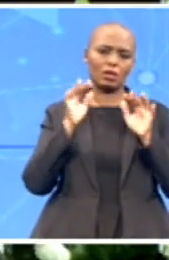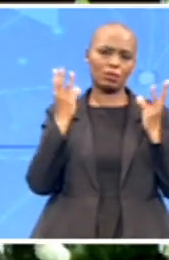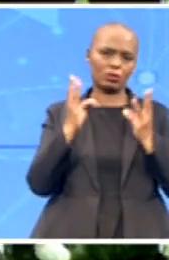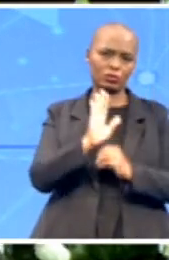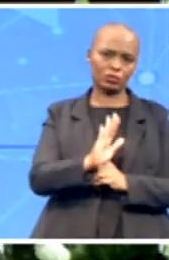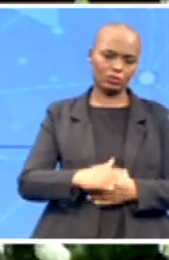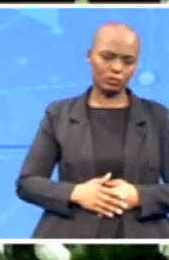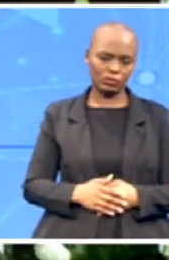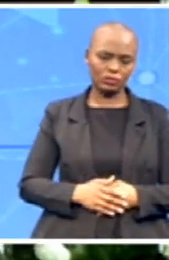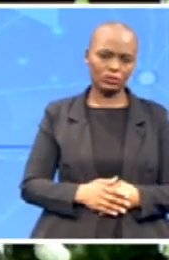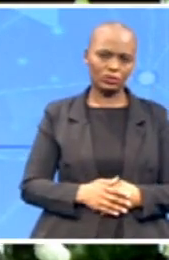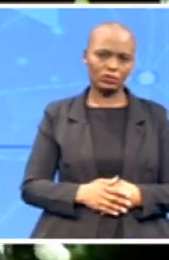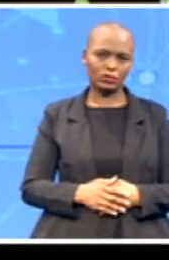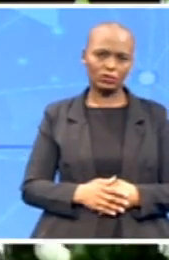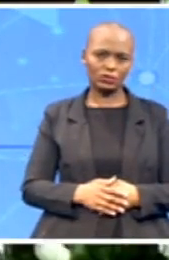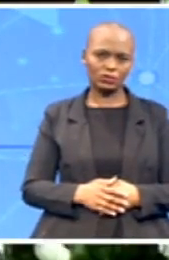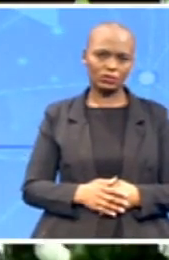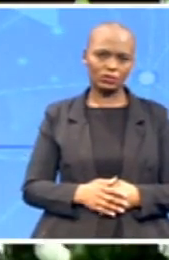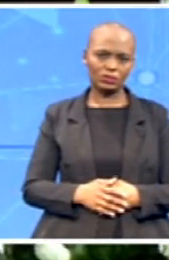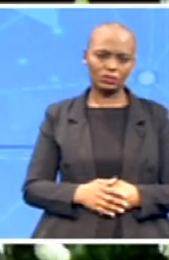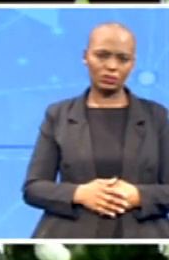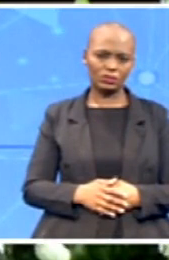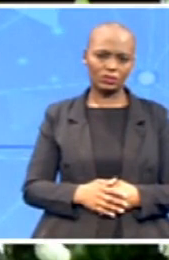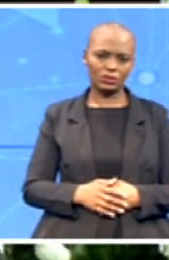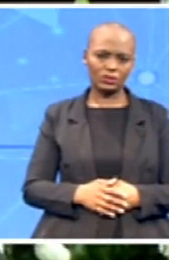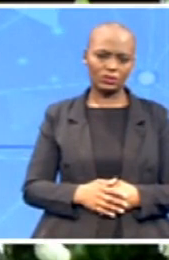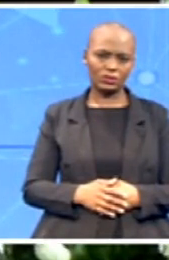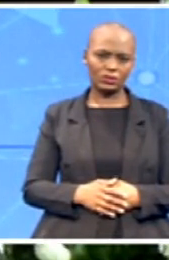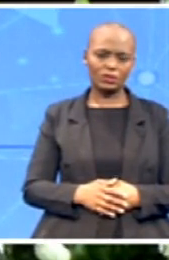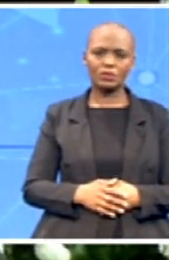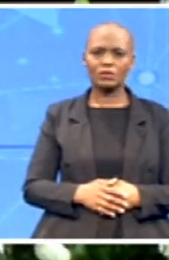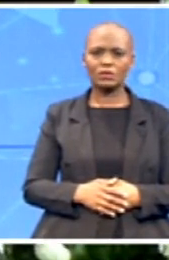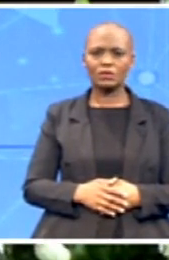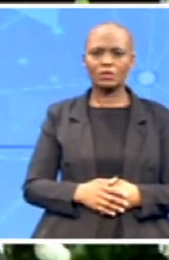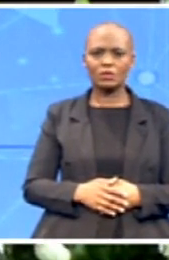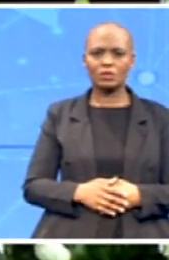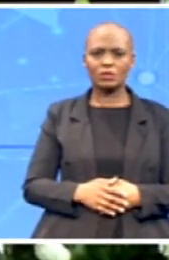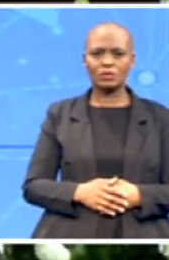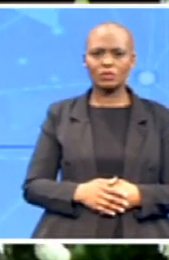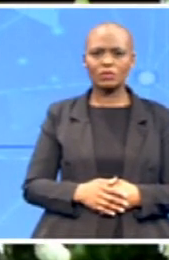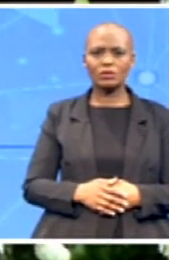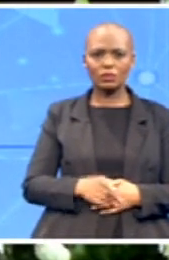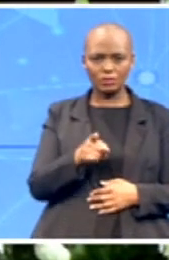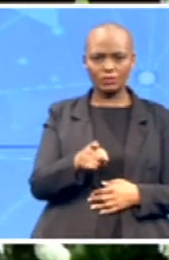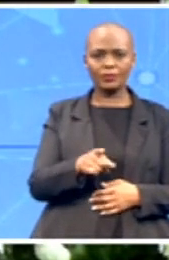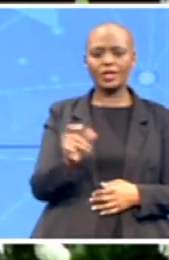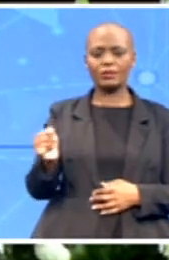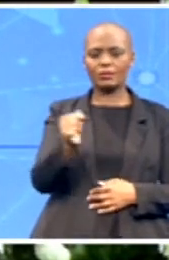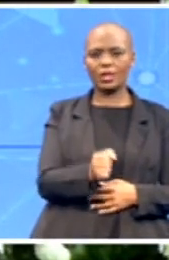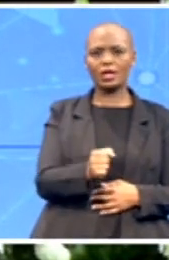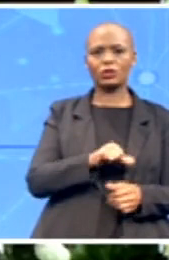I know Komphela did not want to go to social development when he was deployed to go to social development. And he came to